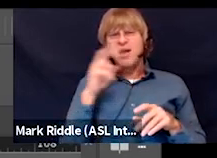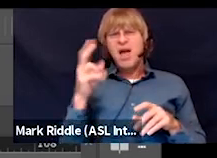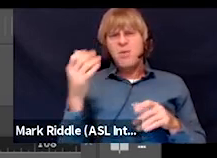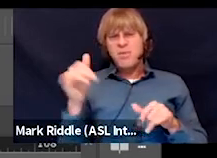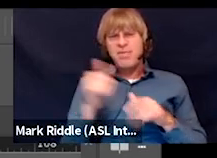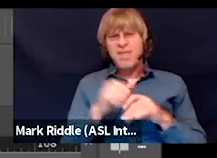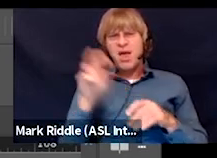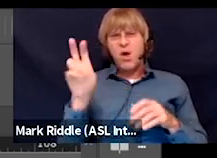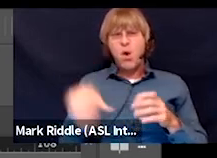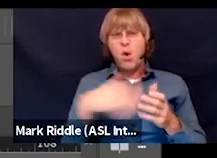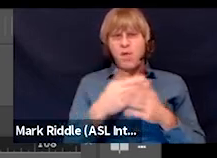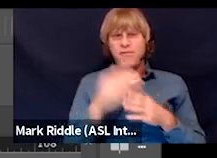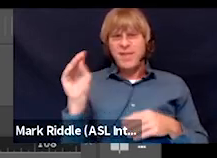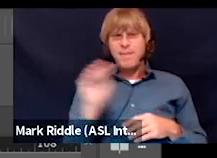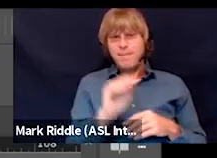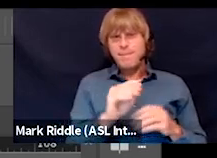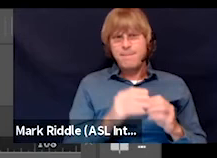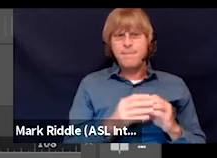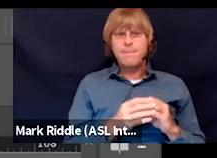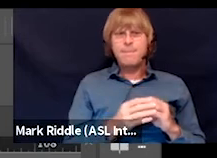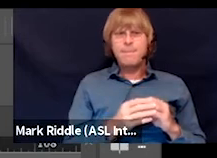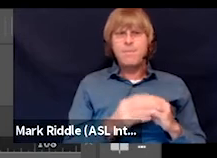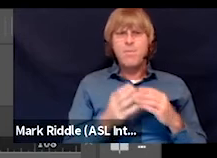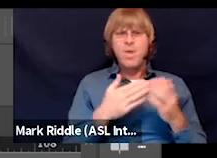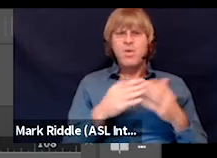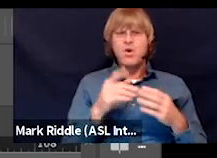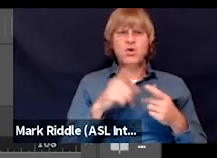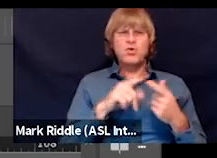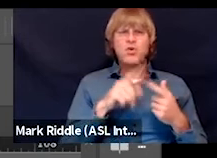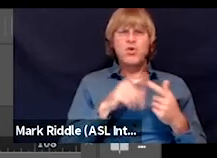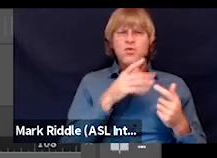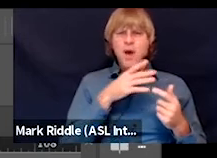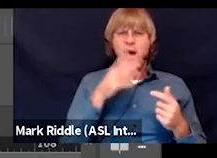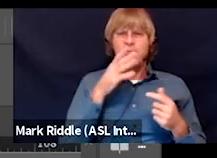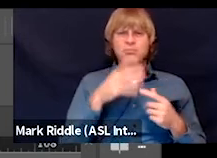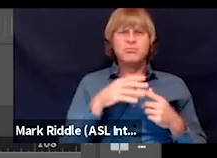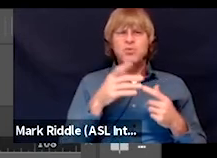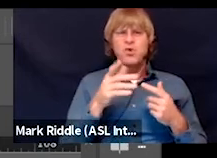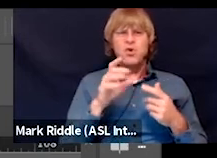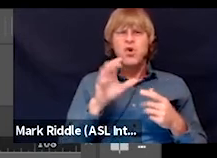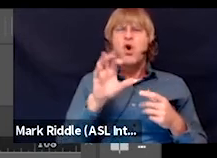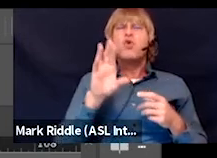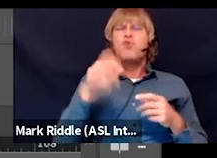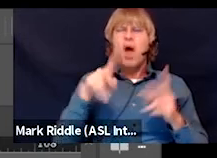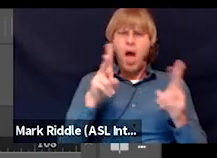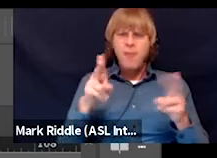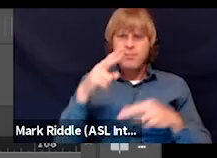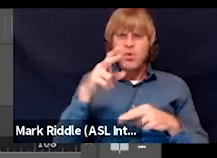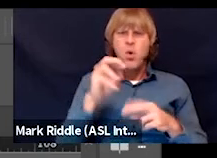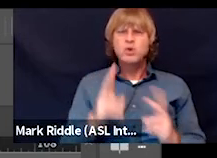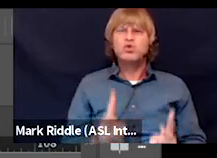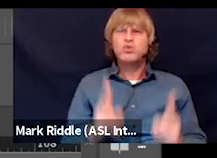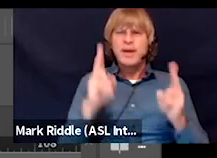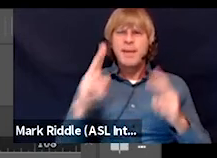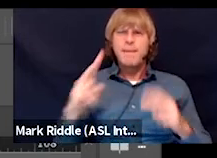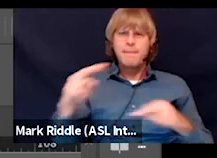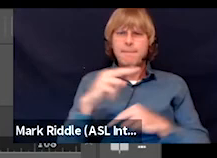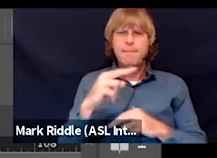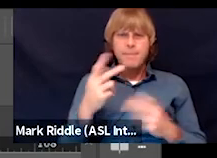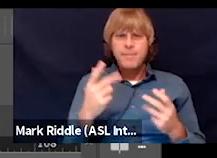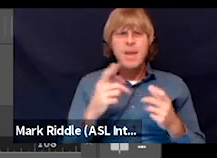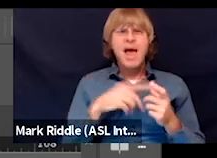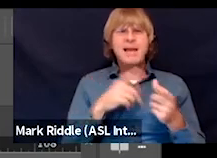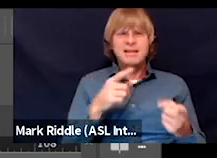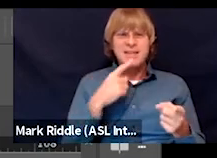to place all of them, whether it's to the crop, a trim, whatever. And I say, okay. And now